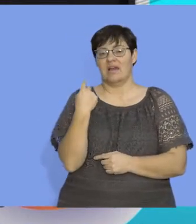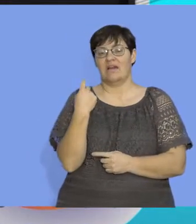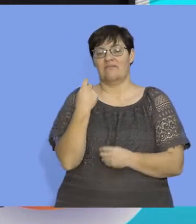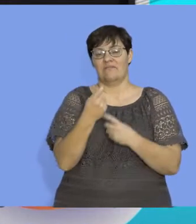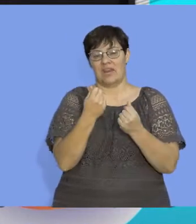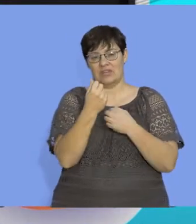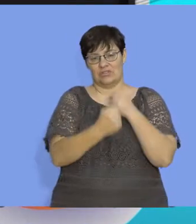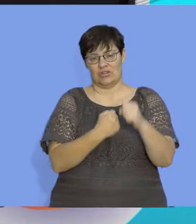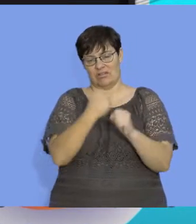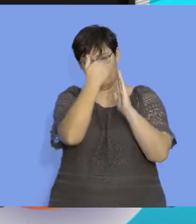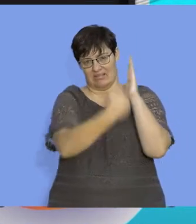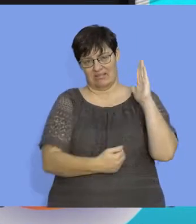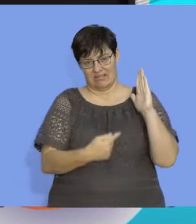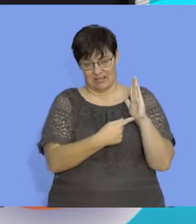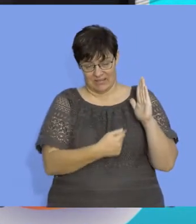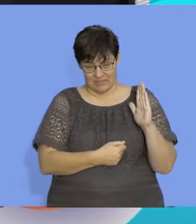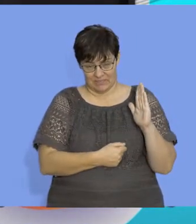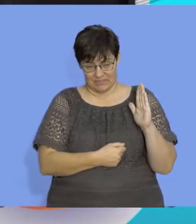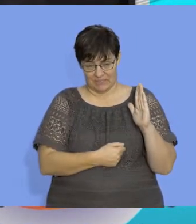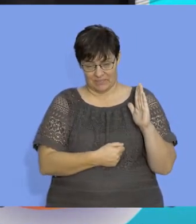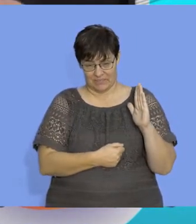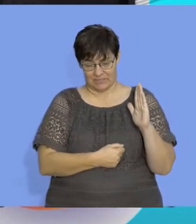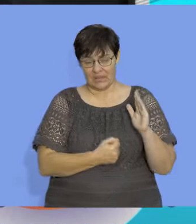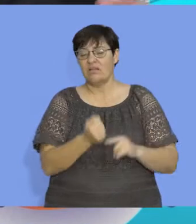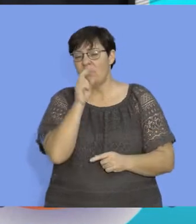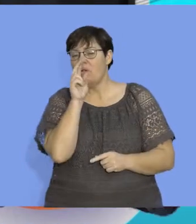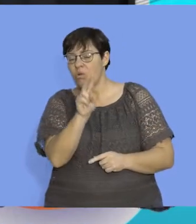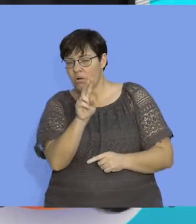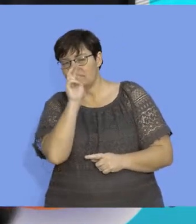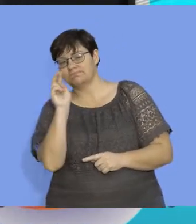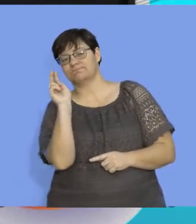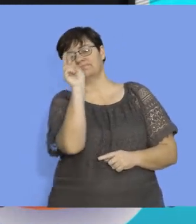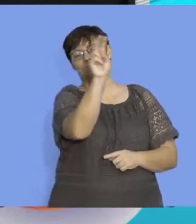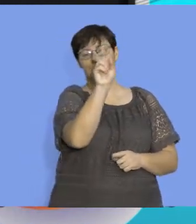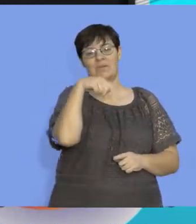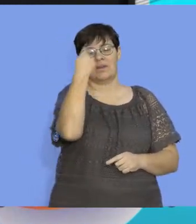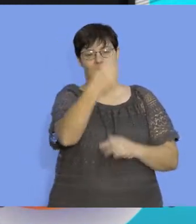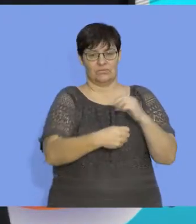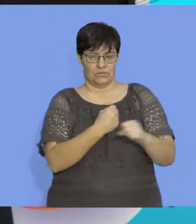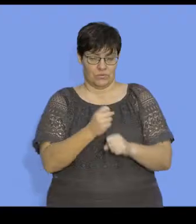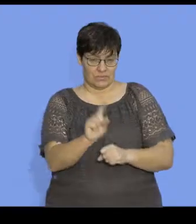statements. That will give you an indication of how you can project for the next year.